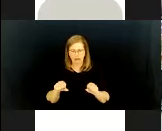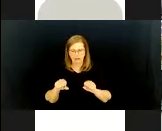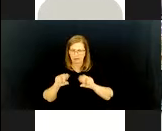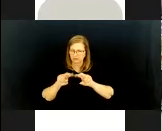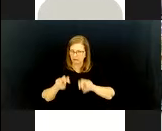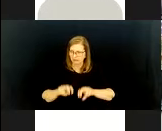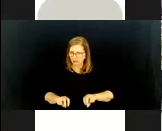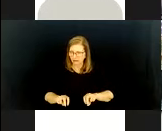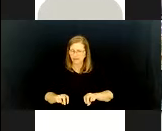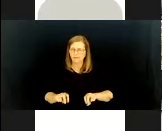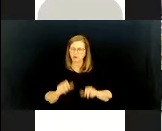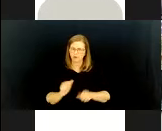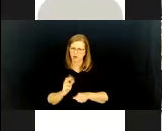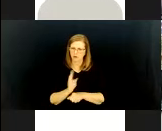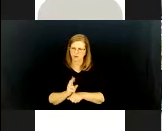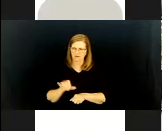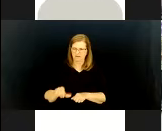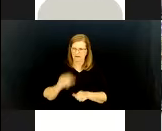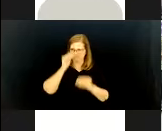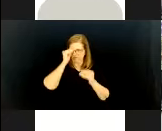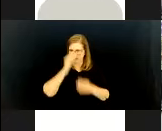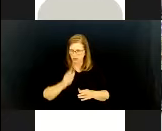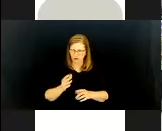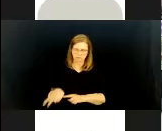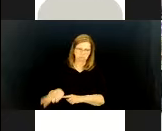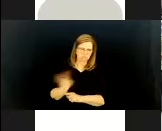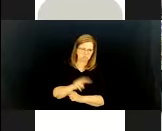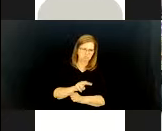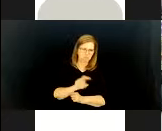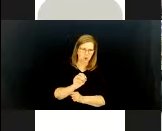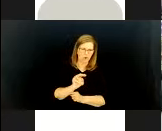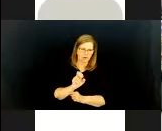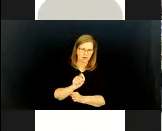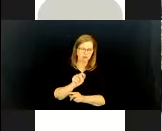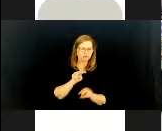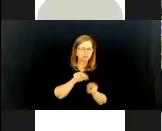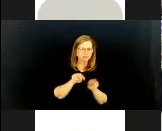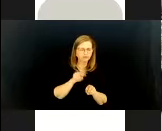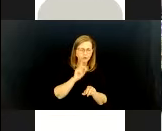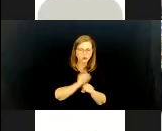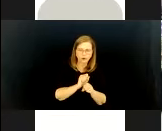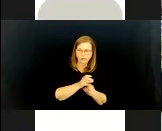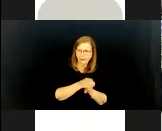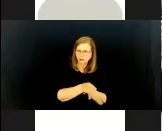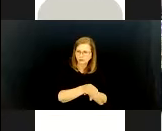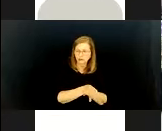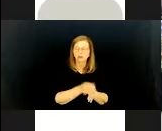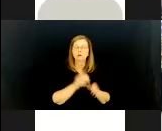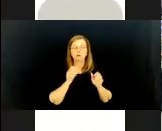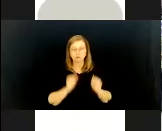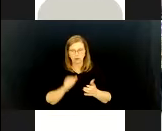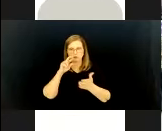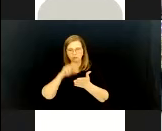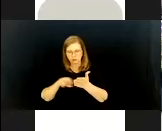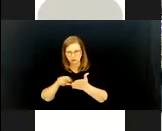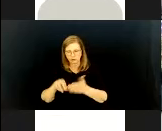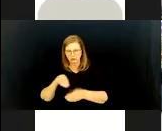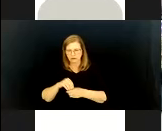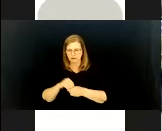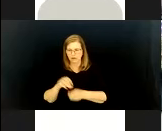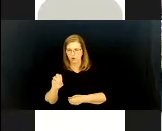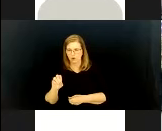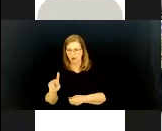then you can use this information, go on the ONET and research careers, or there's also, you can research inside OK Career